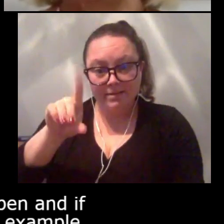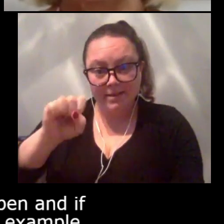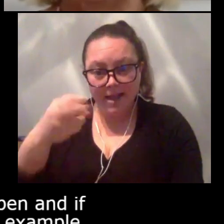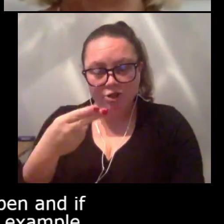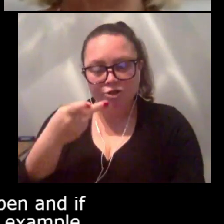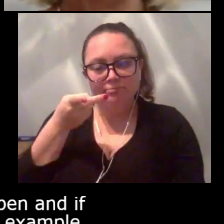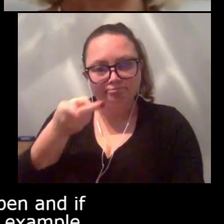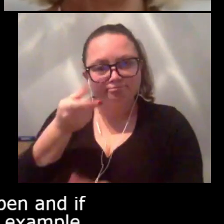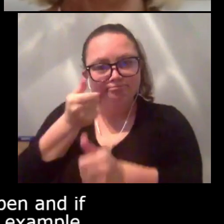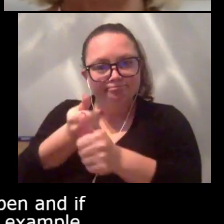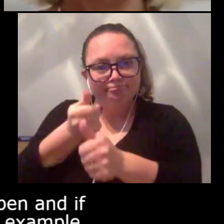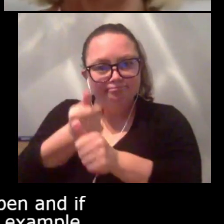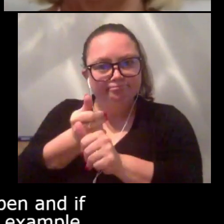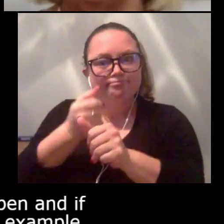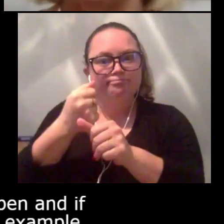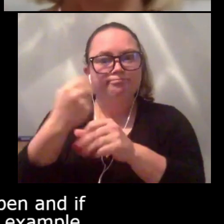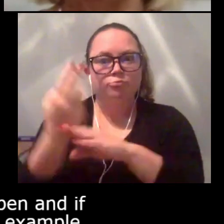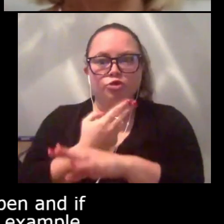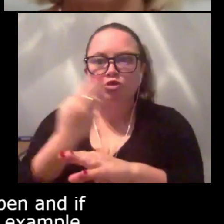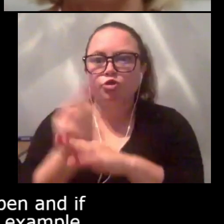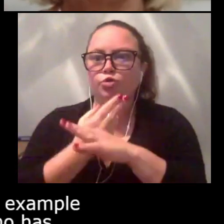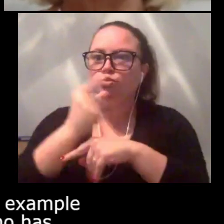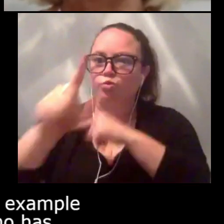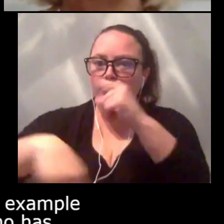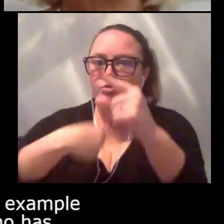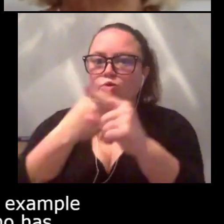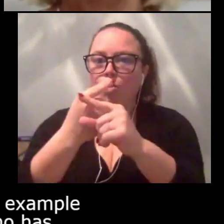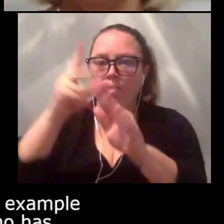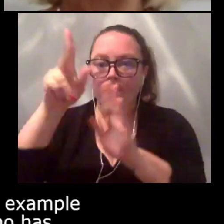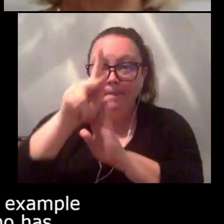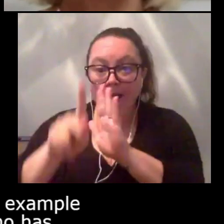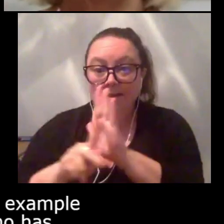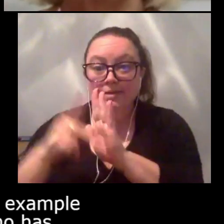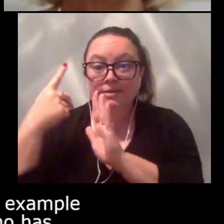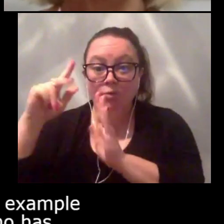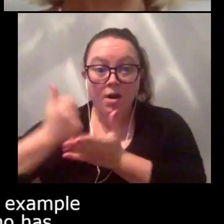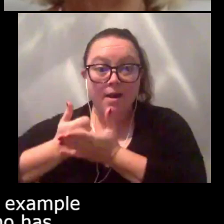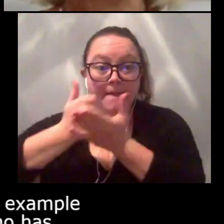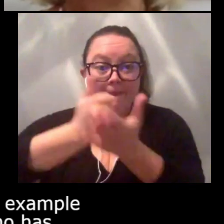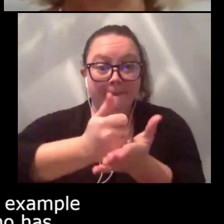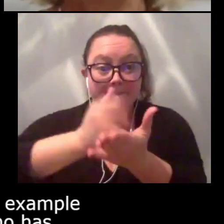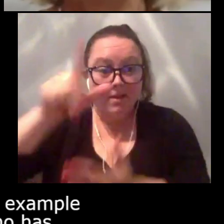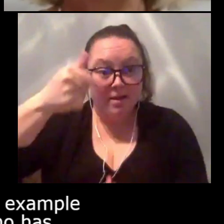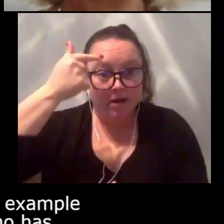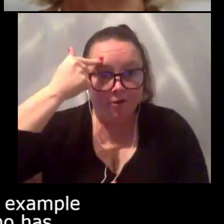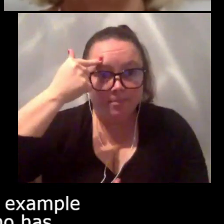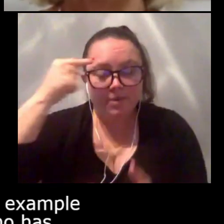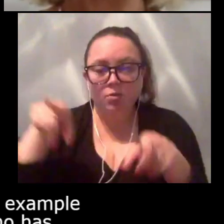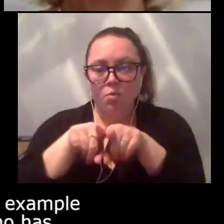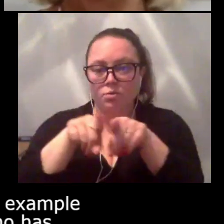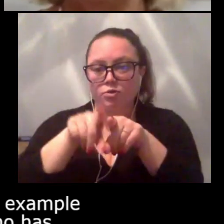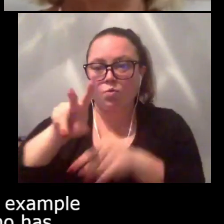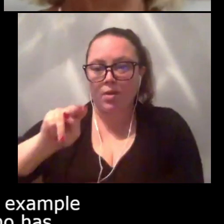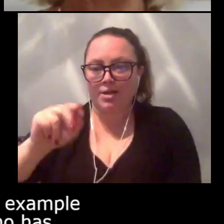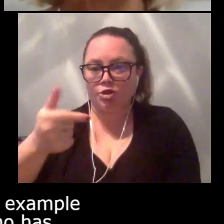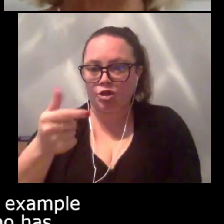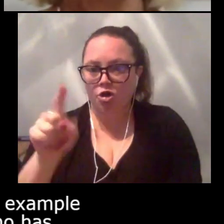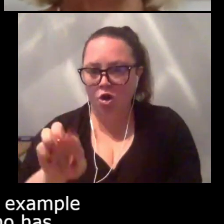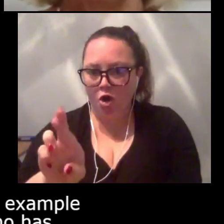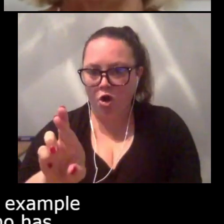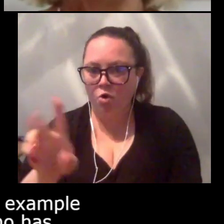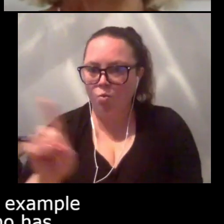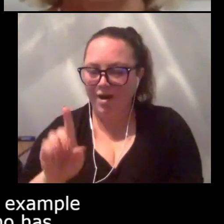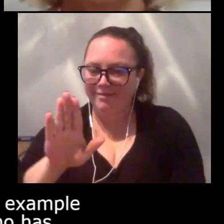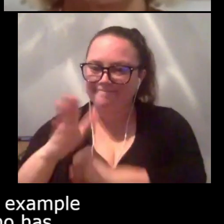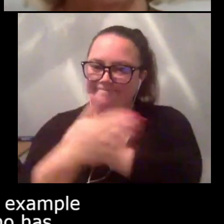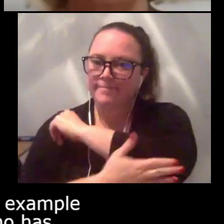policies and helped the government and NGOs in Bangladesh implement some